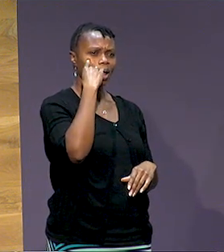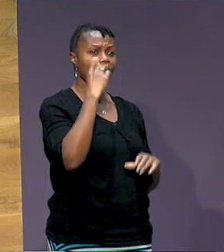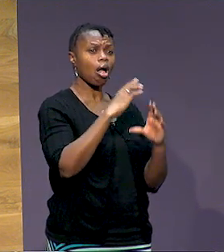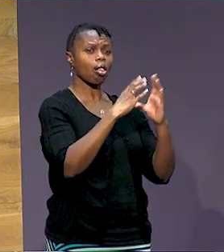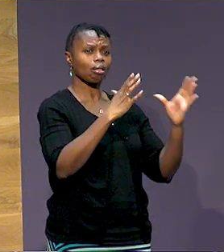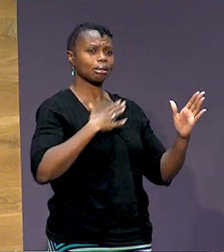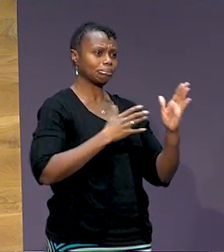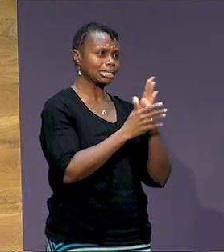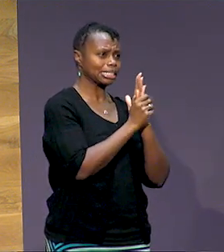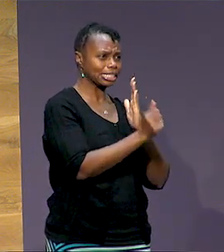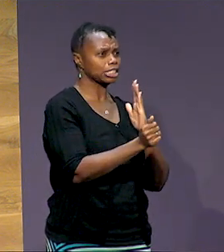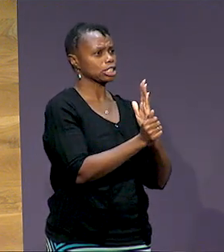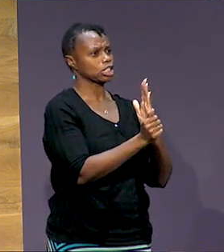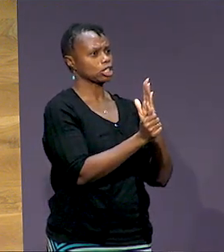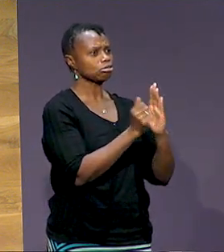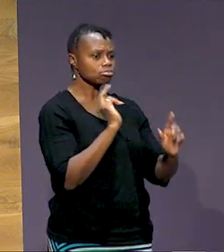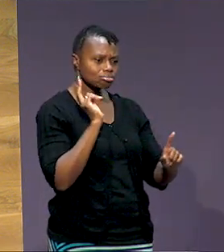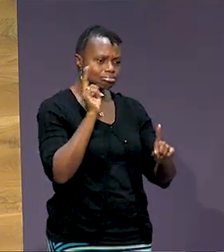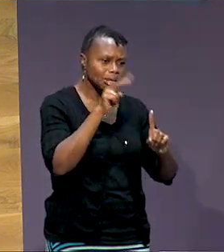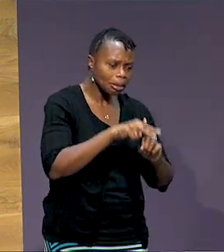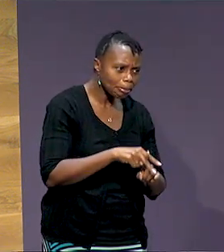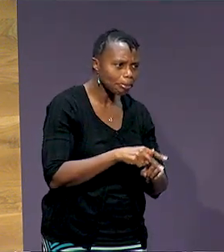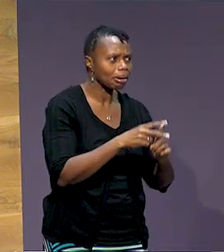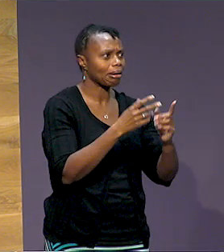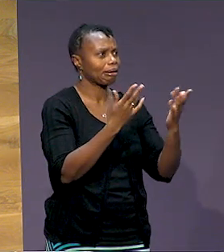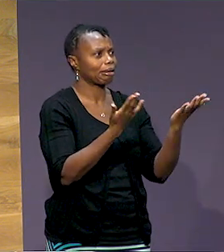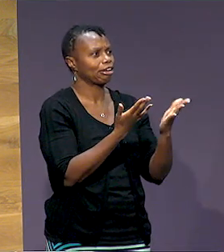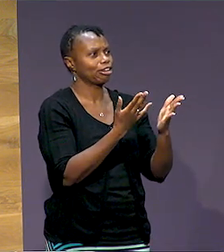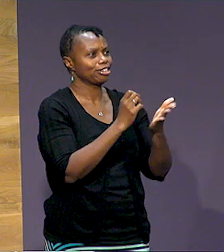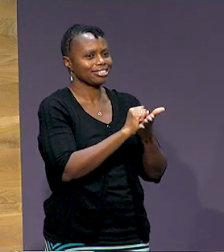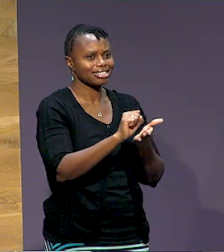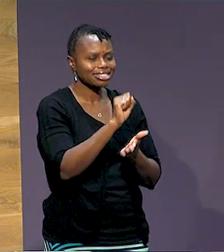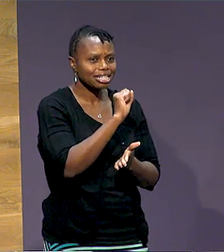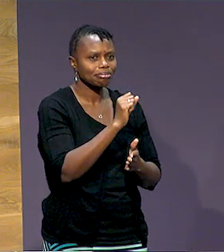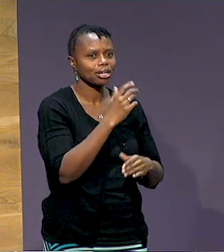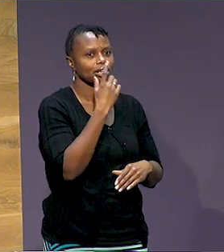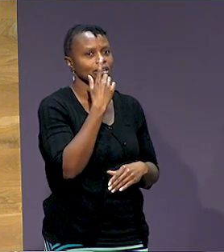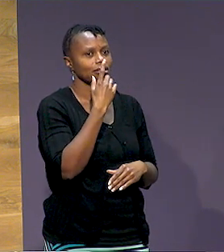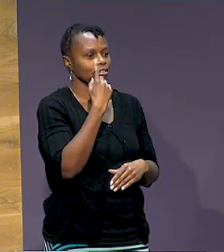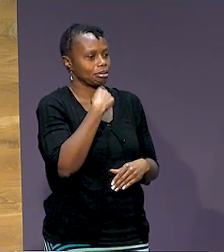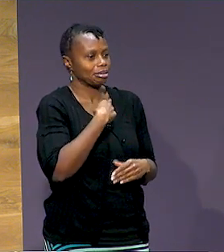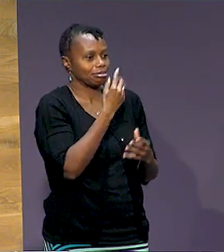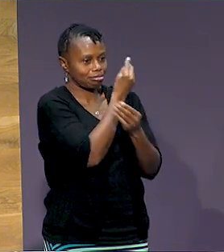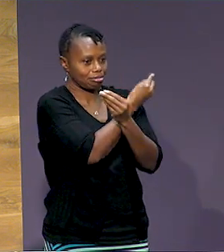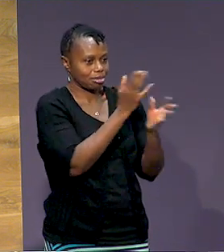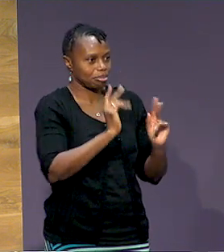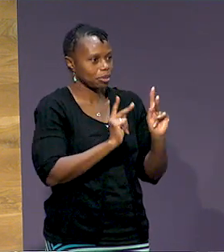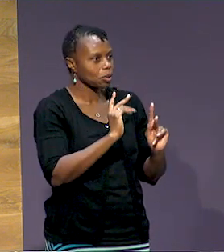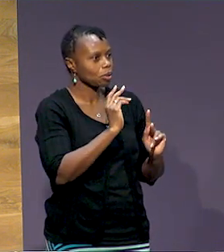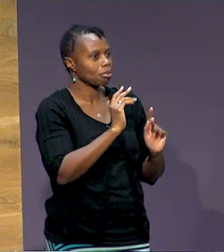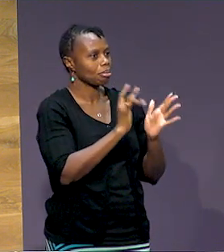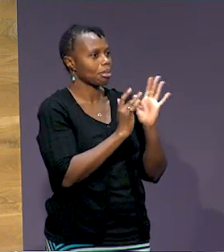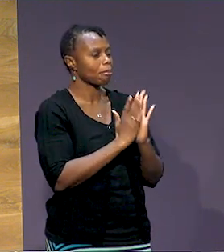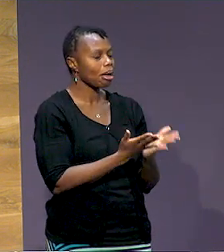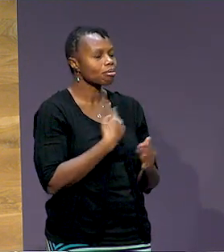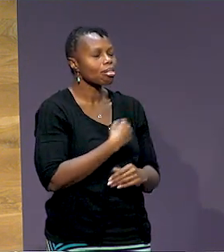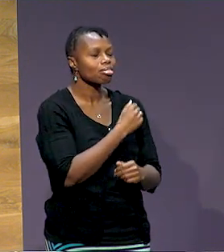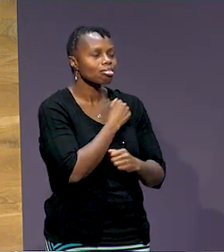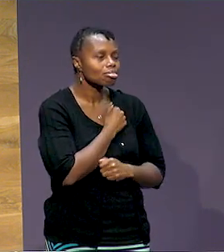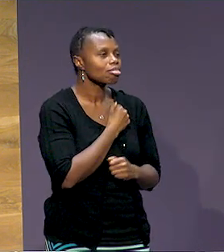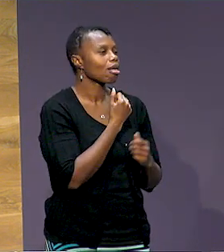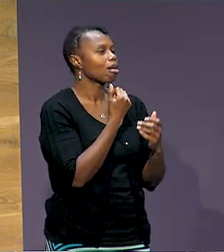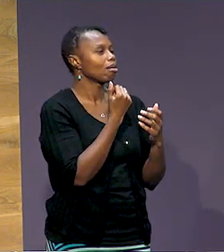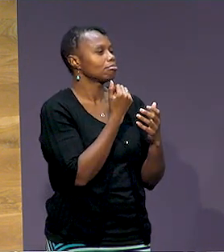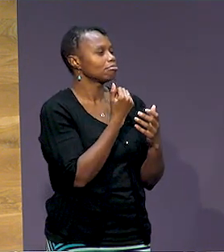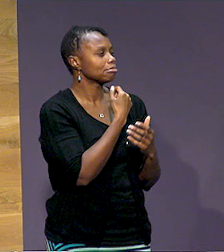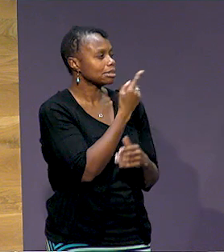transfer over to being and understanding and telling people about the Bible. And so I loved storytelling from the